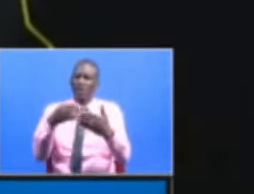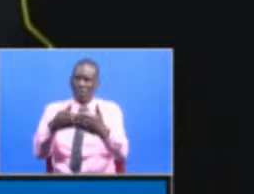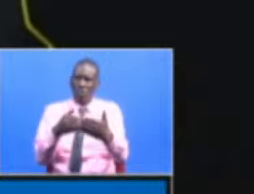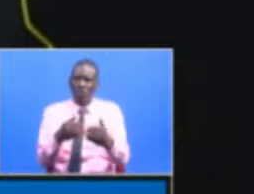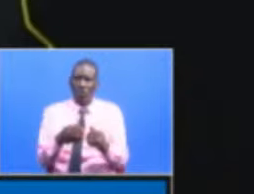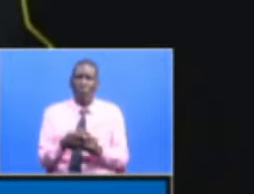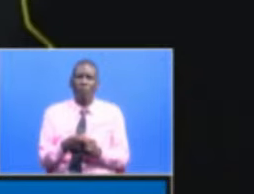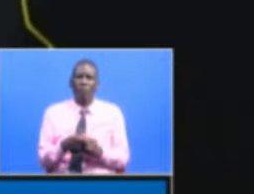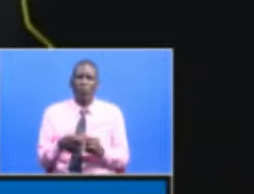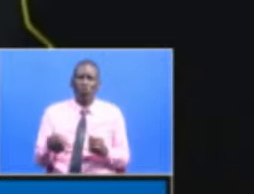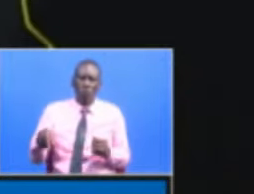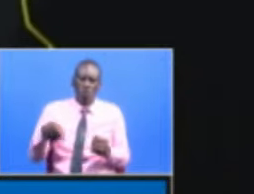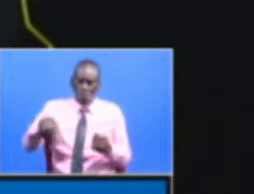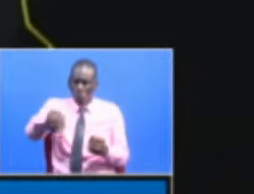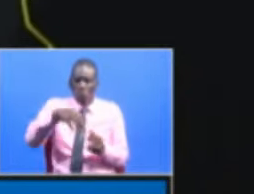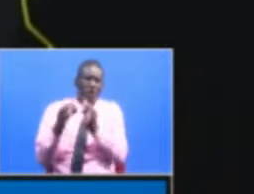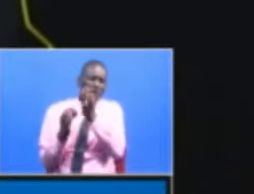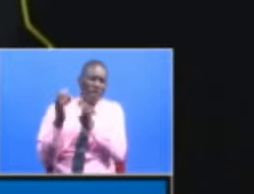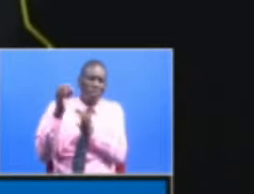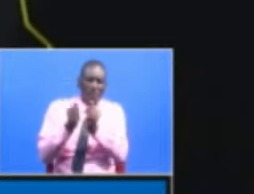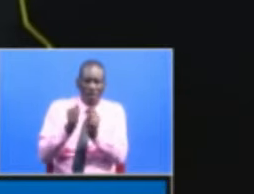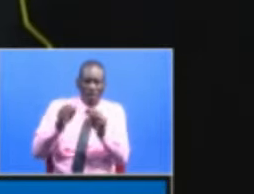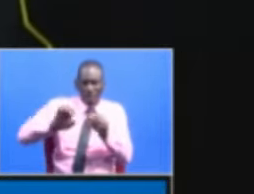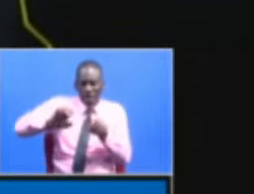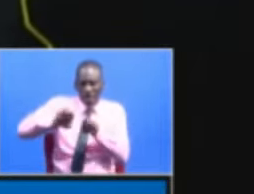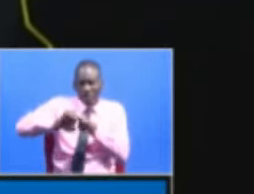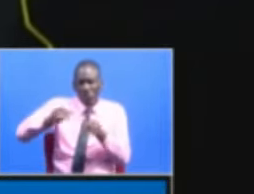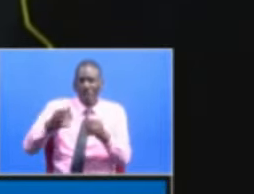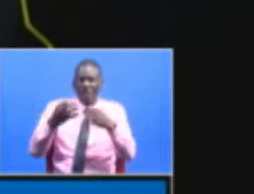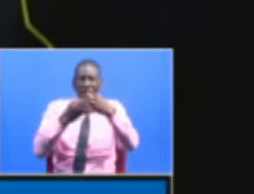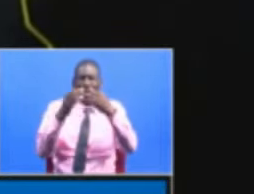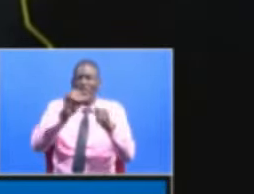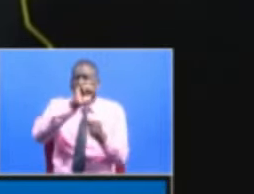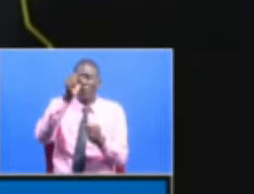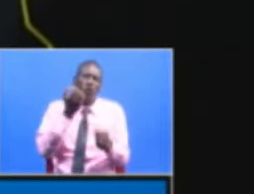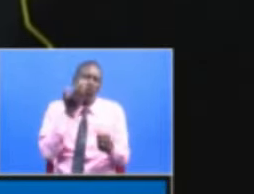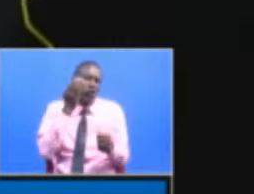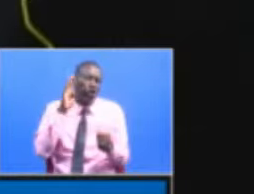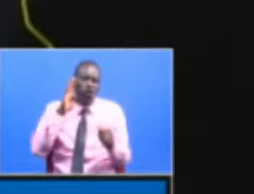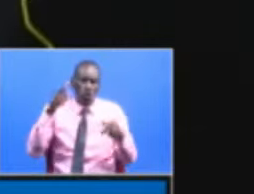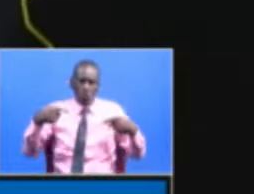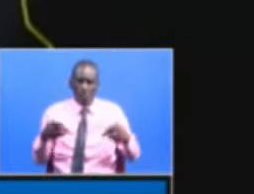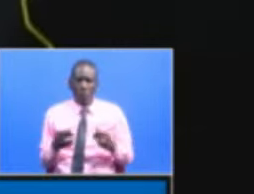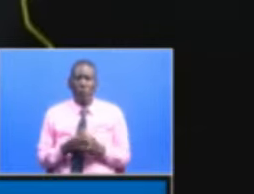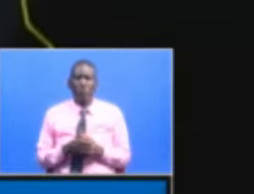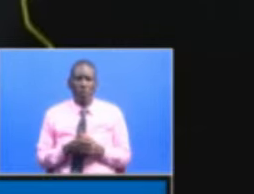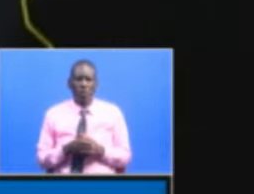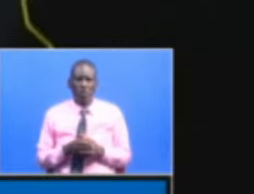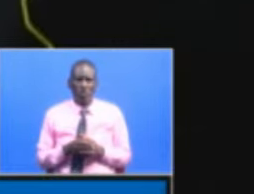We are entirely dependent as a county. 80% of Isiolo residents. Economic livelihood